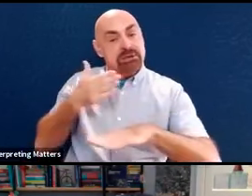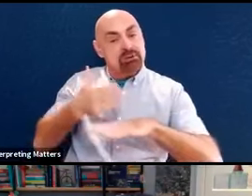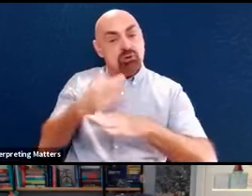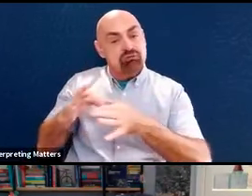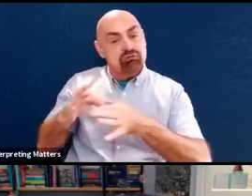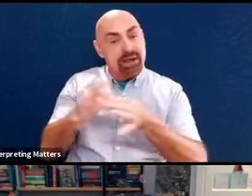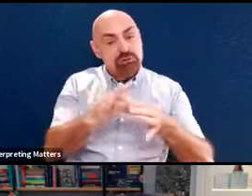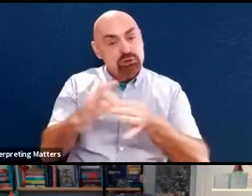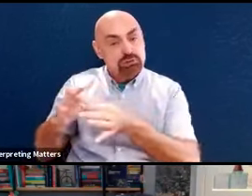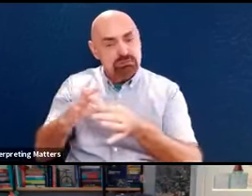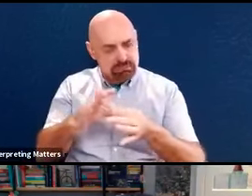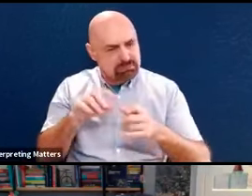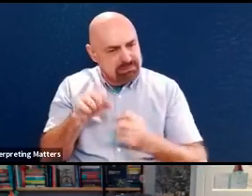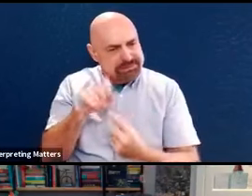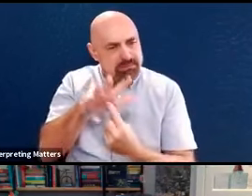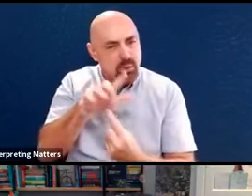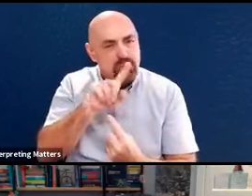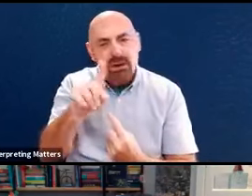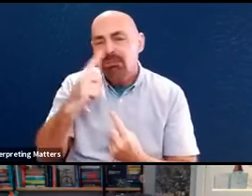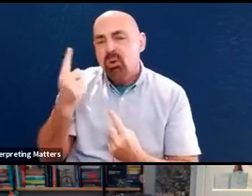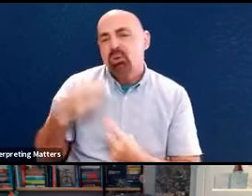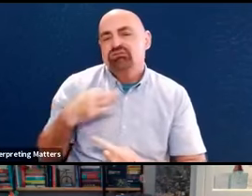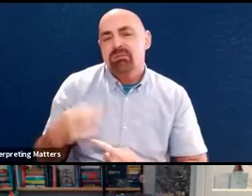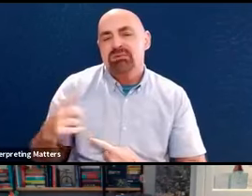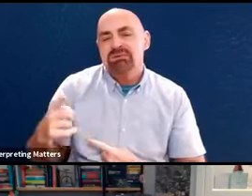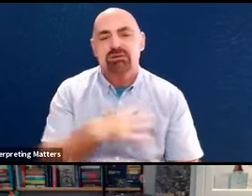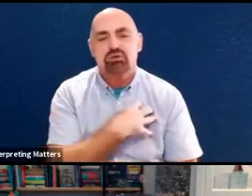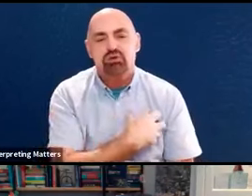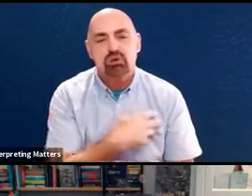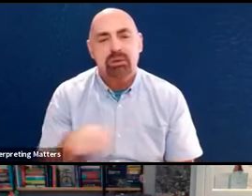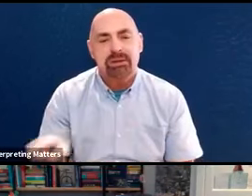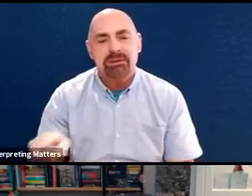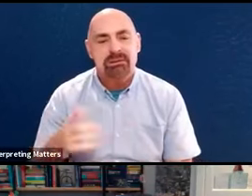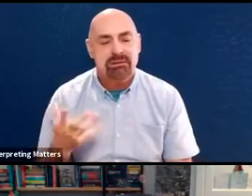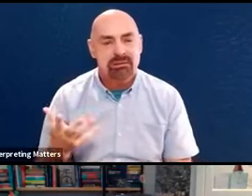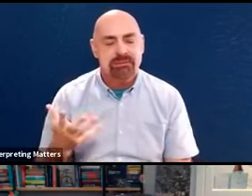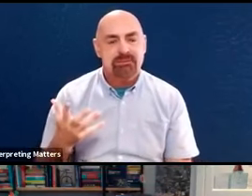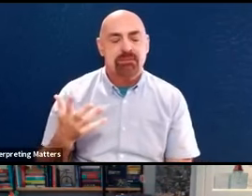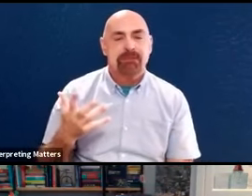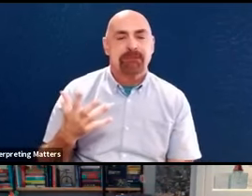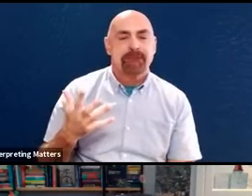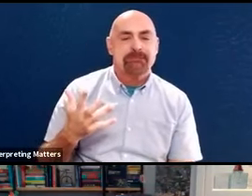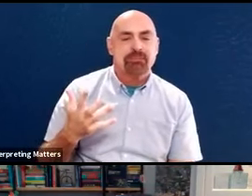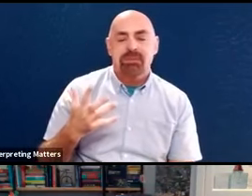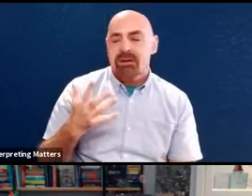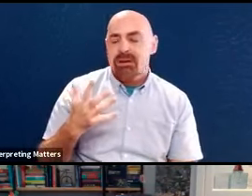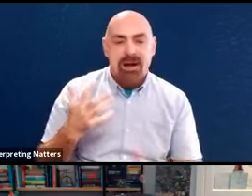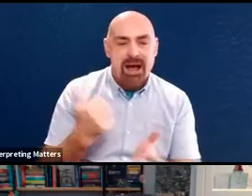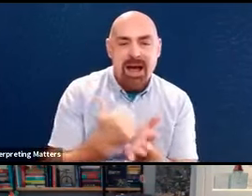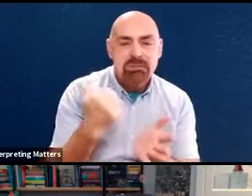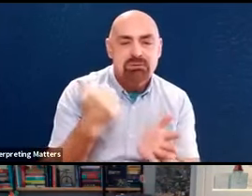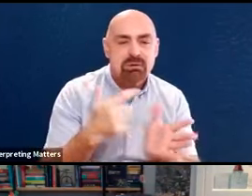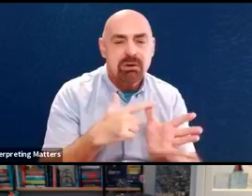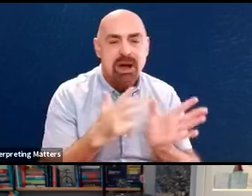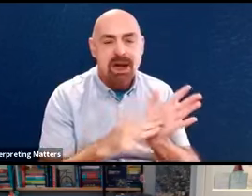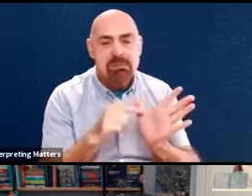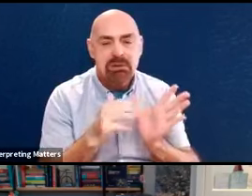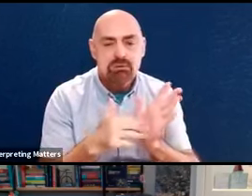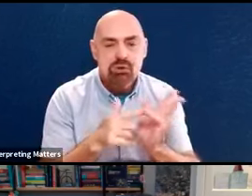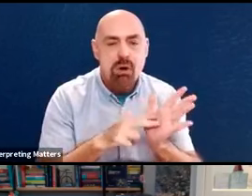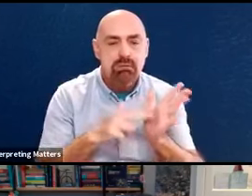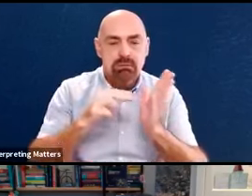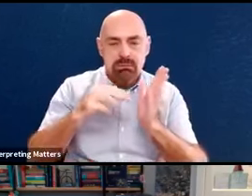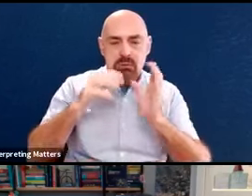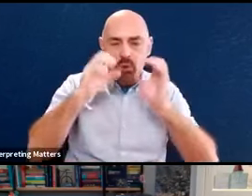occurred. And who is representing? I mean, you know, towards Amazon or towards Google, or towards,